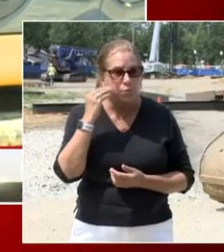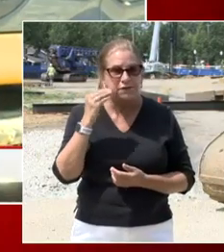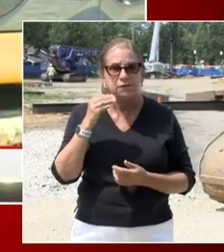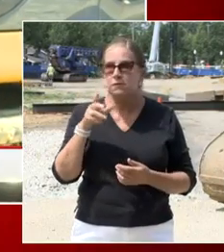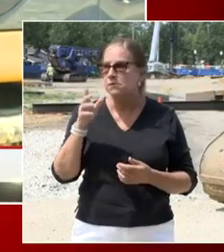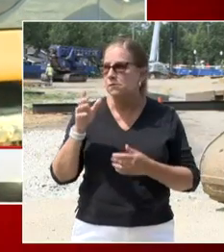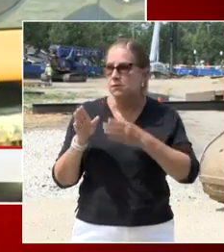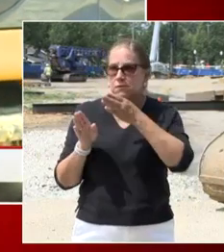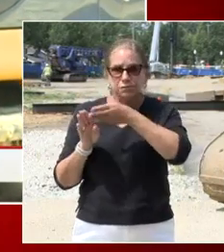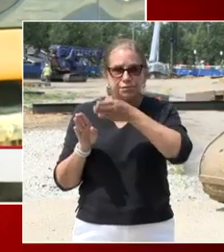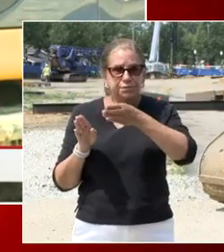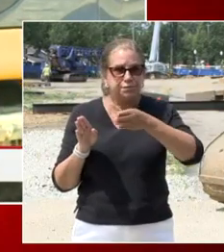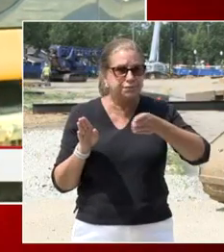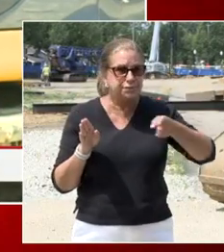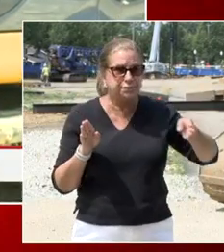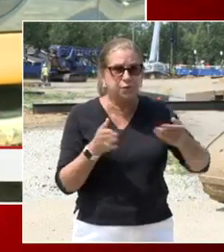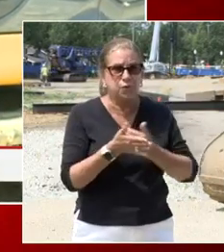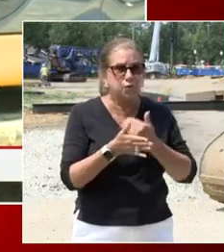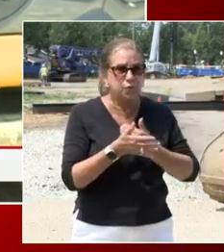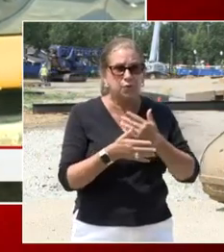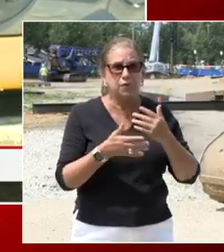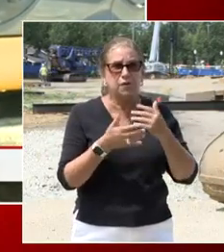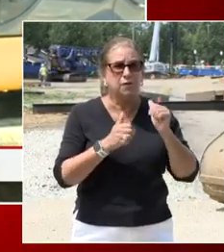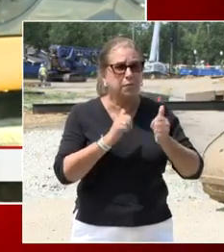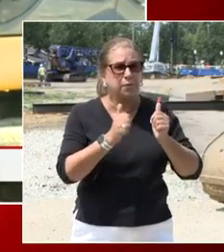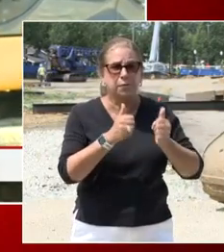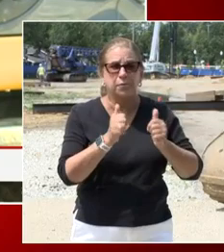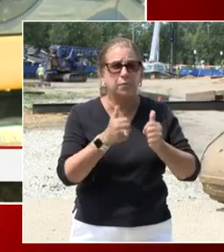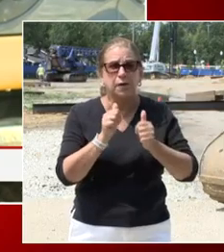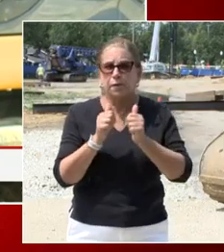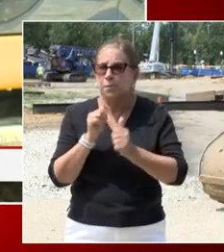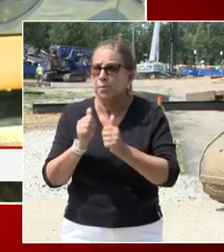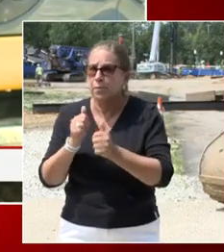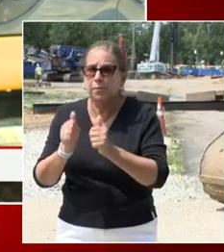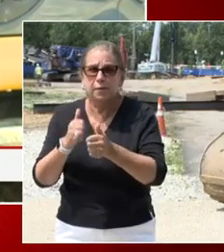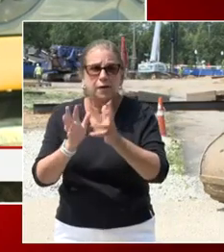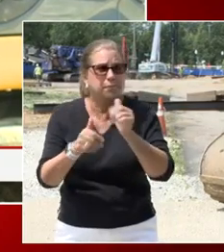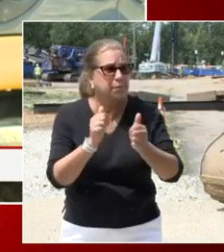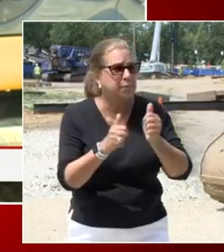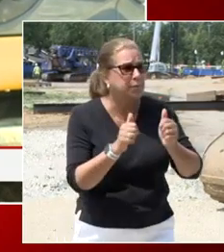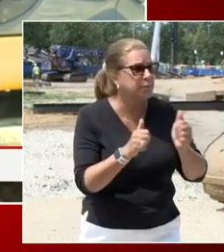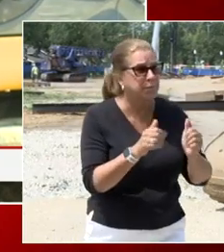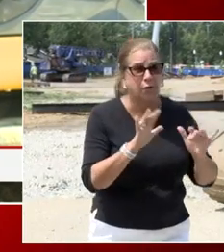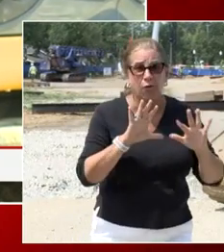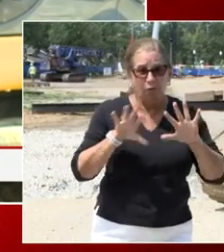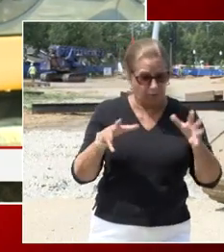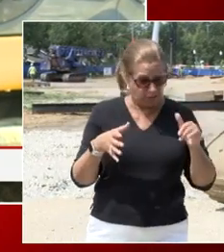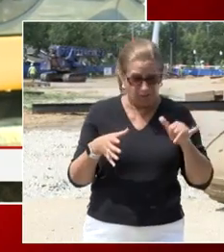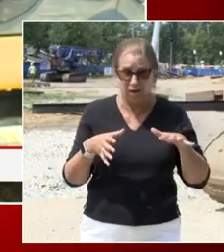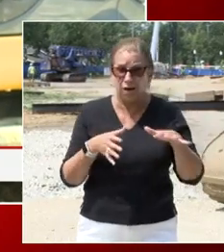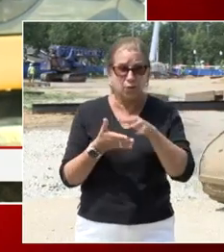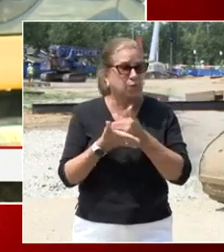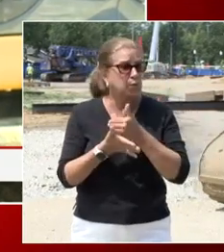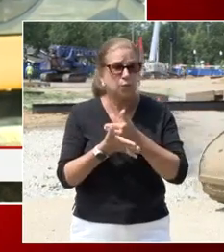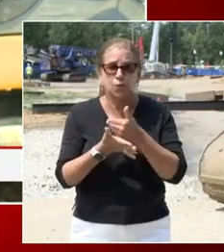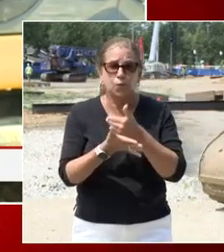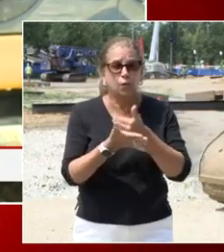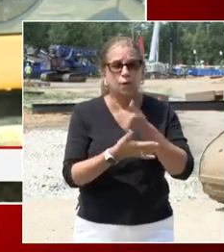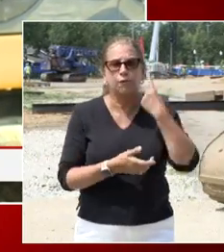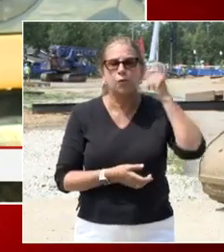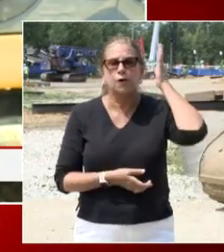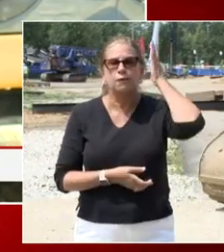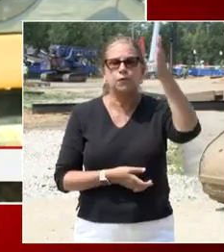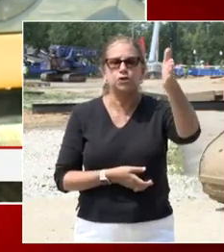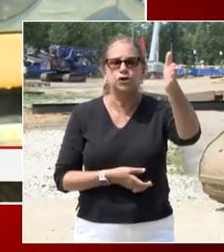everything that's coming right here. We're also pleased to be the future home of the new Congress